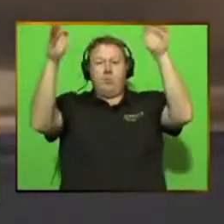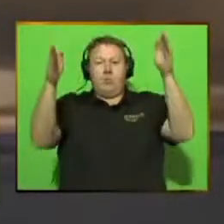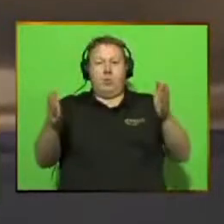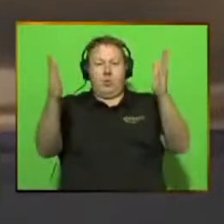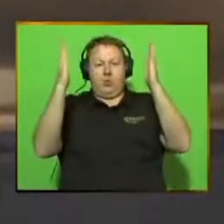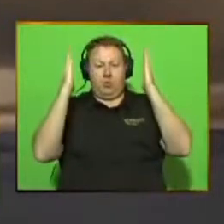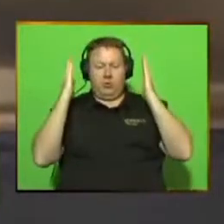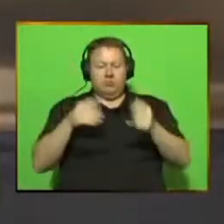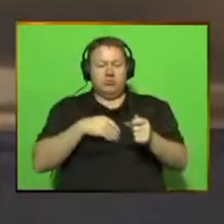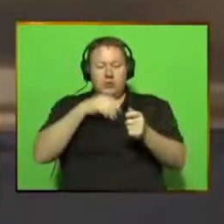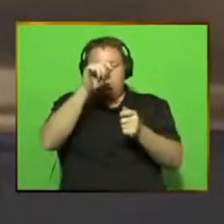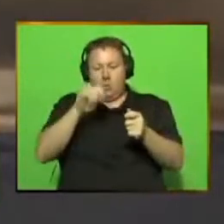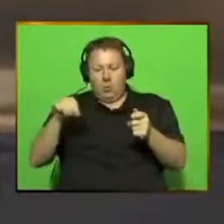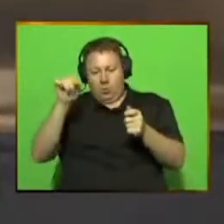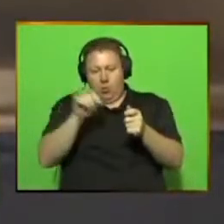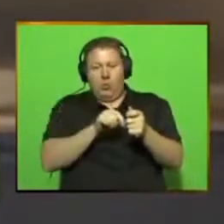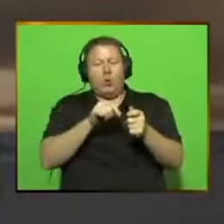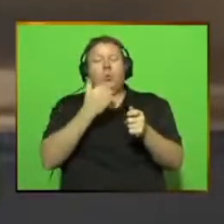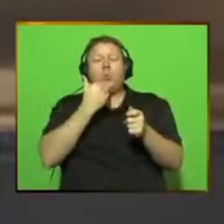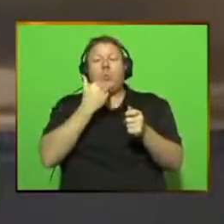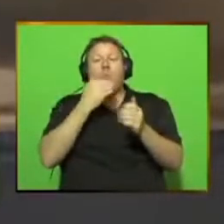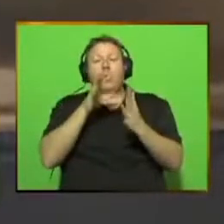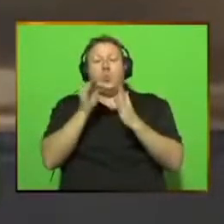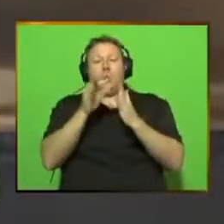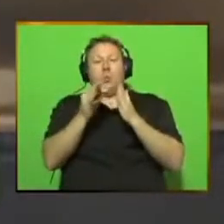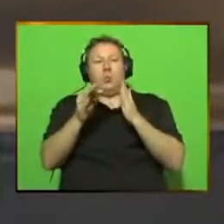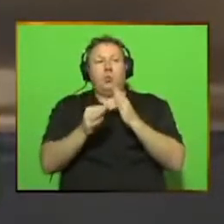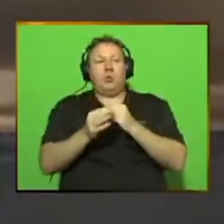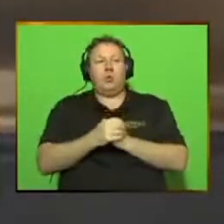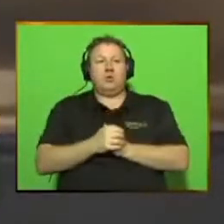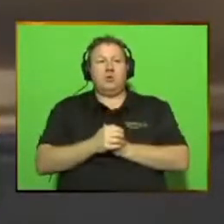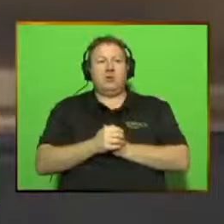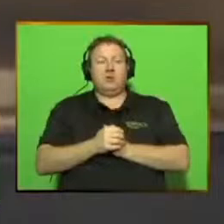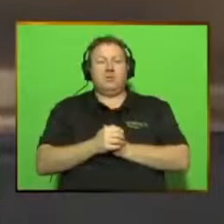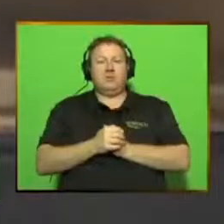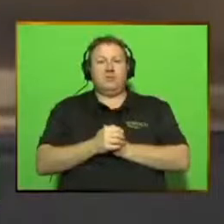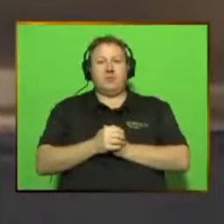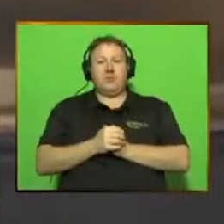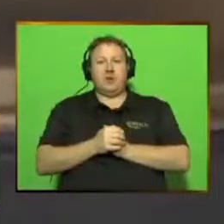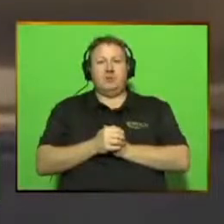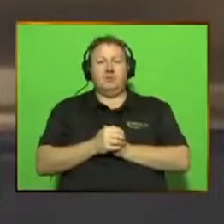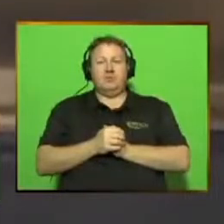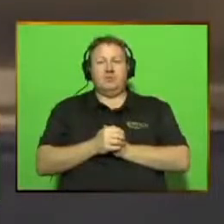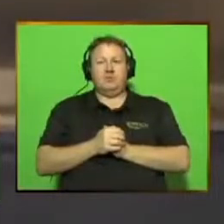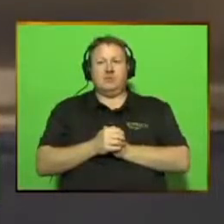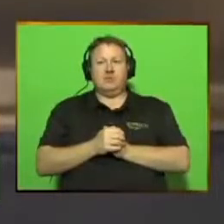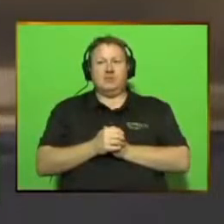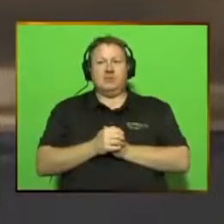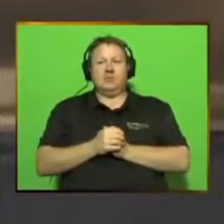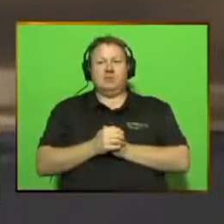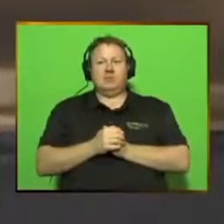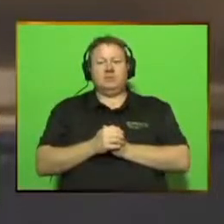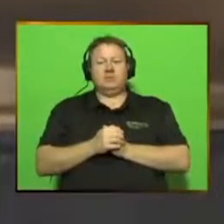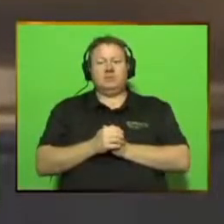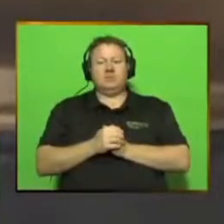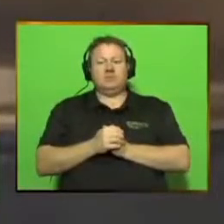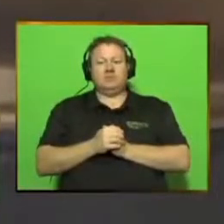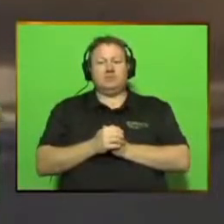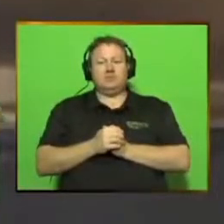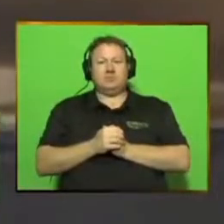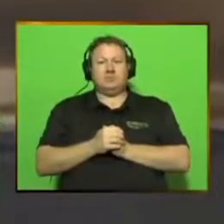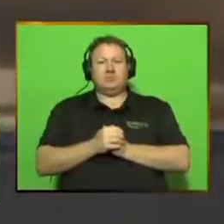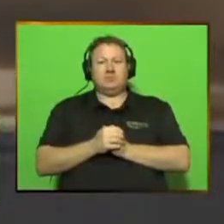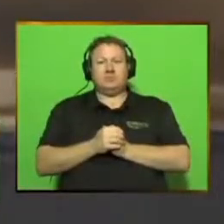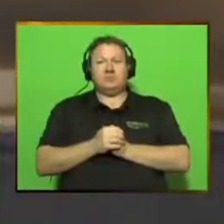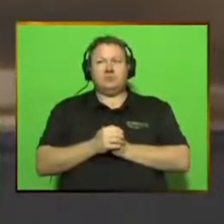a clear cross in the box alongside the name of the nominated member of his